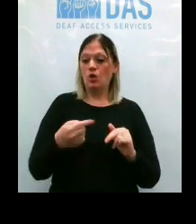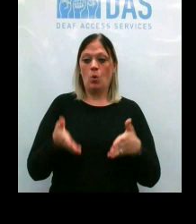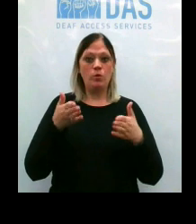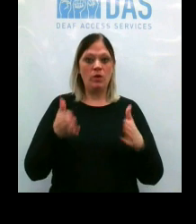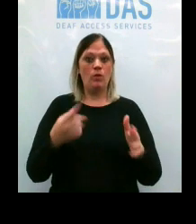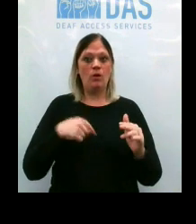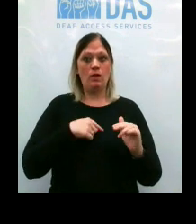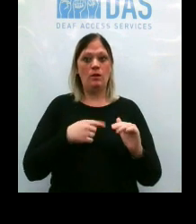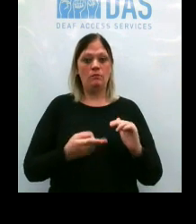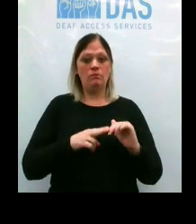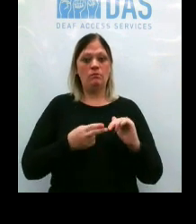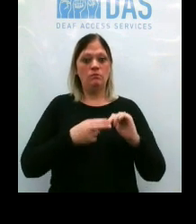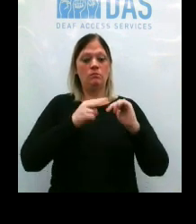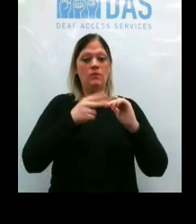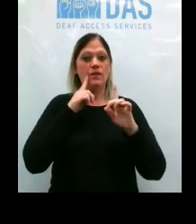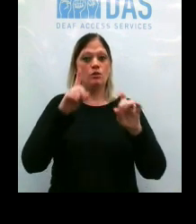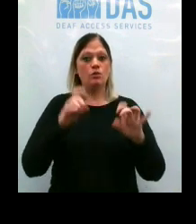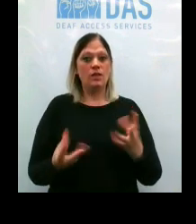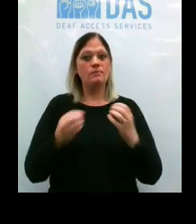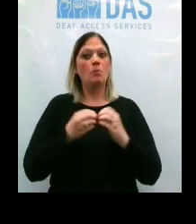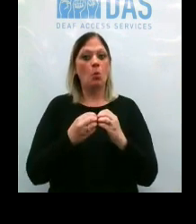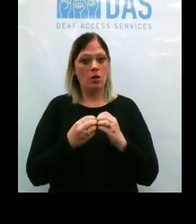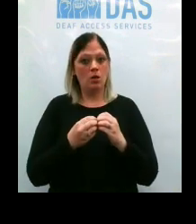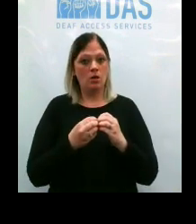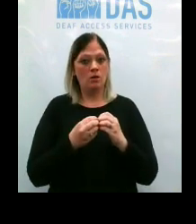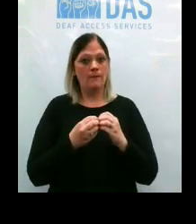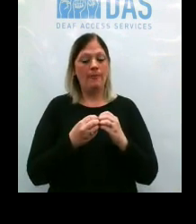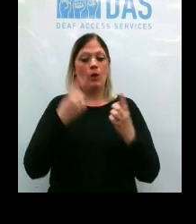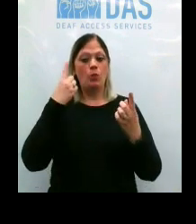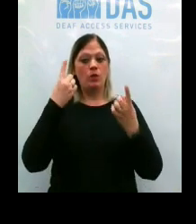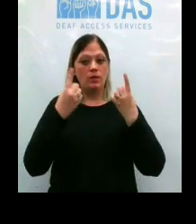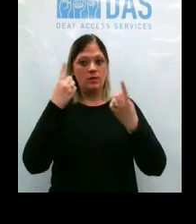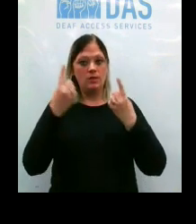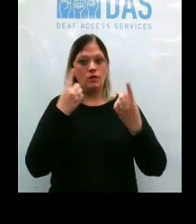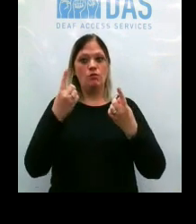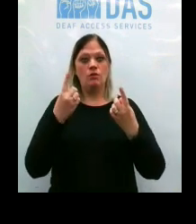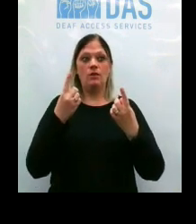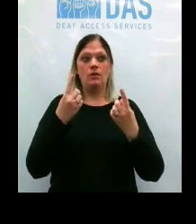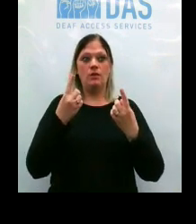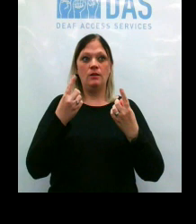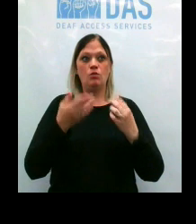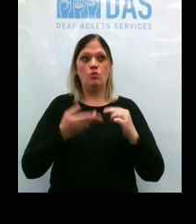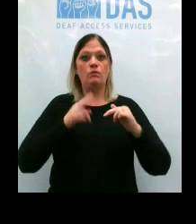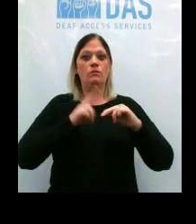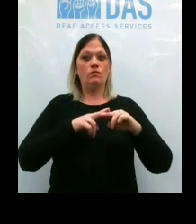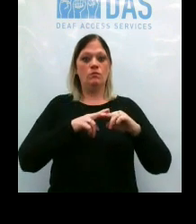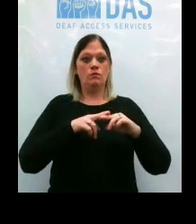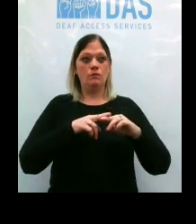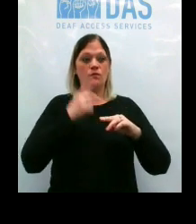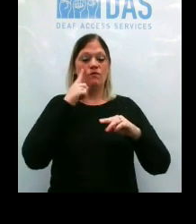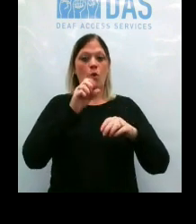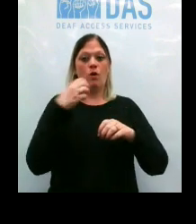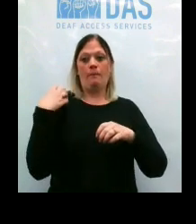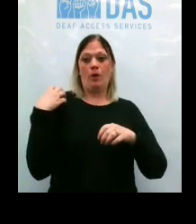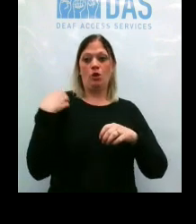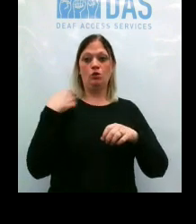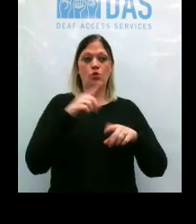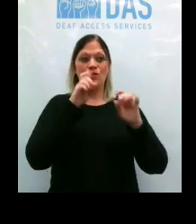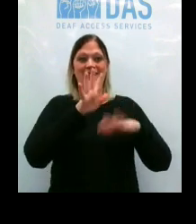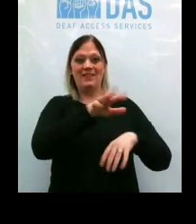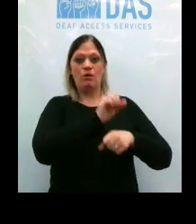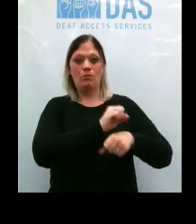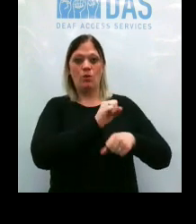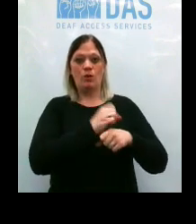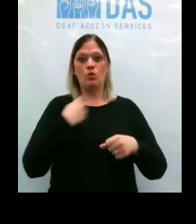there is to do additional testing. So we're considering also advancing testing with our employers to test their employees so that we can meet